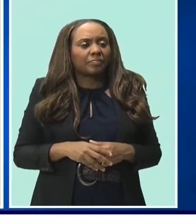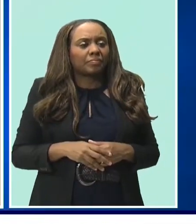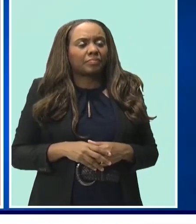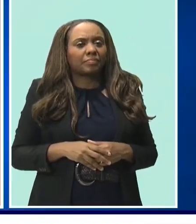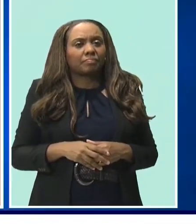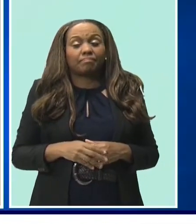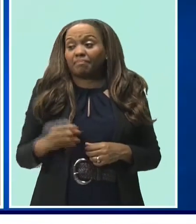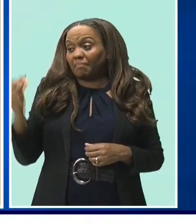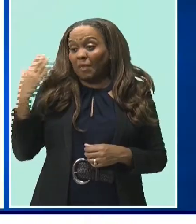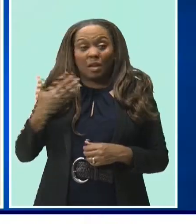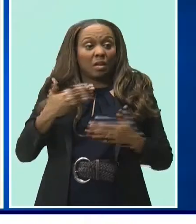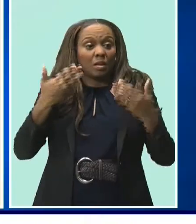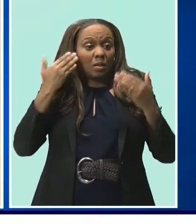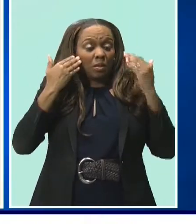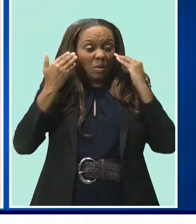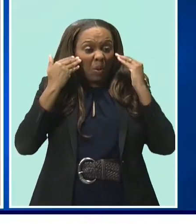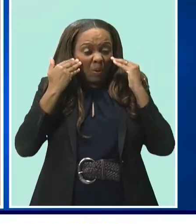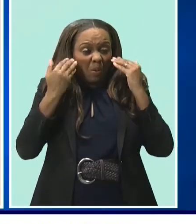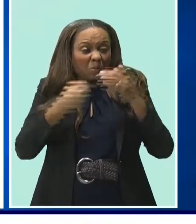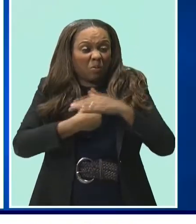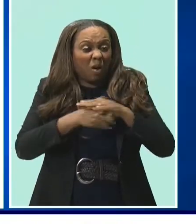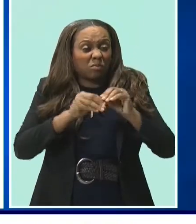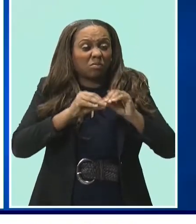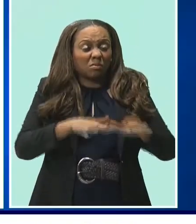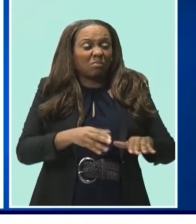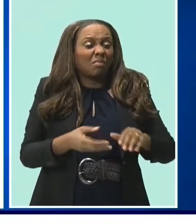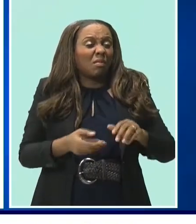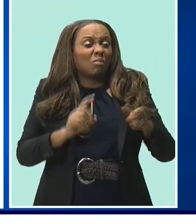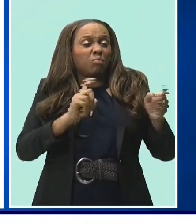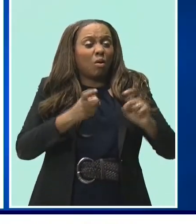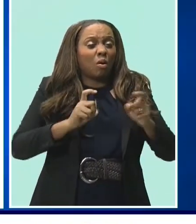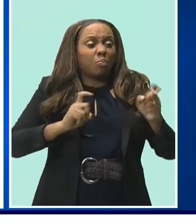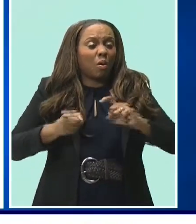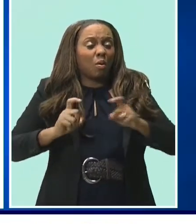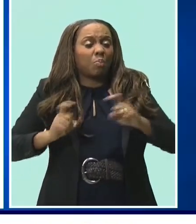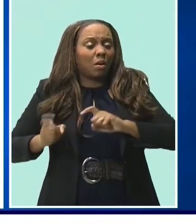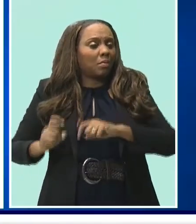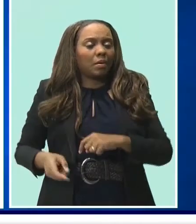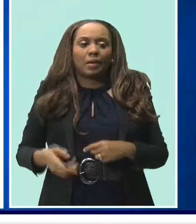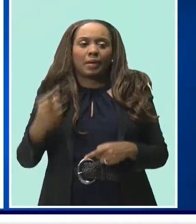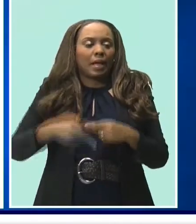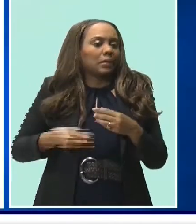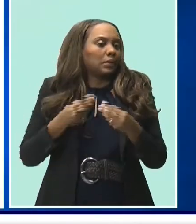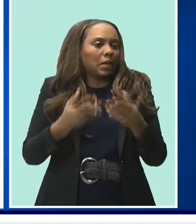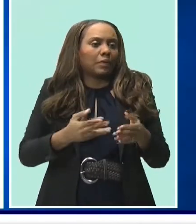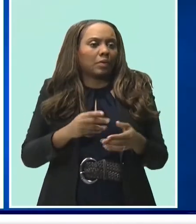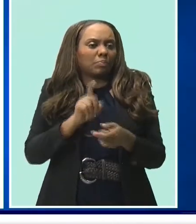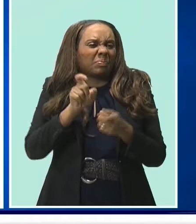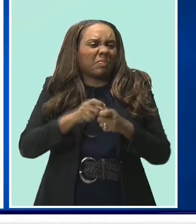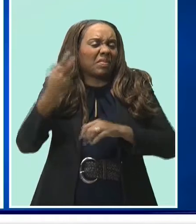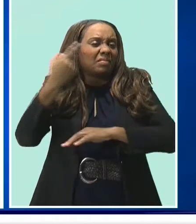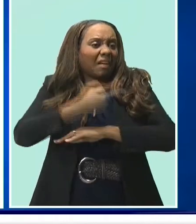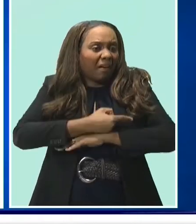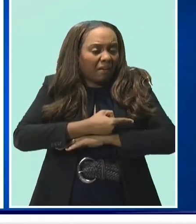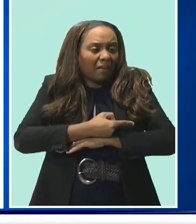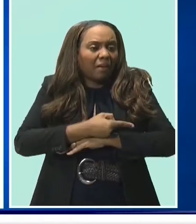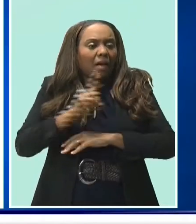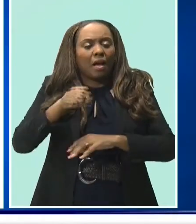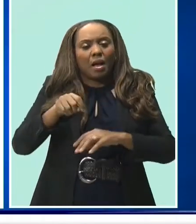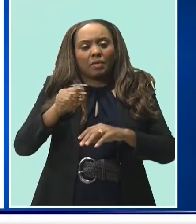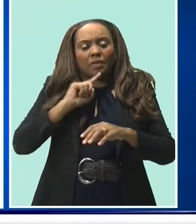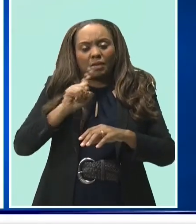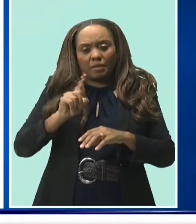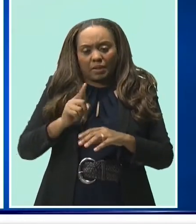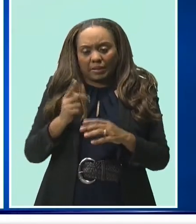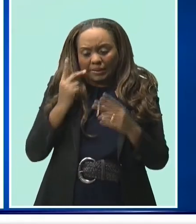has now become a fluid situation. So I cannot hardline a date for you right now because we have to look at these